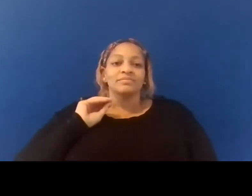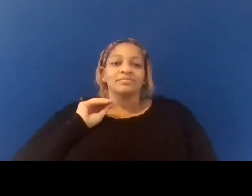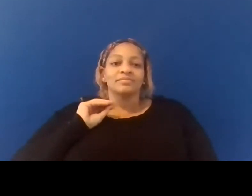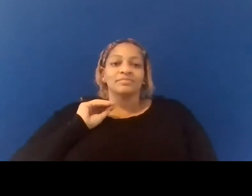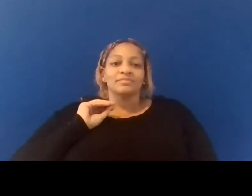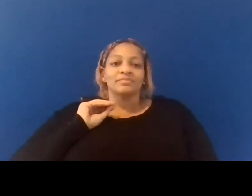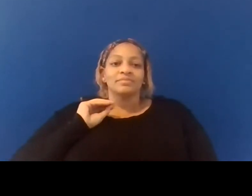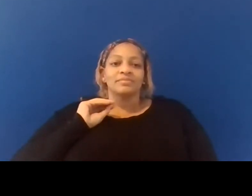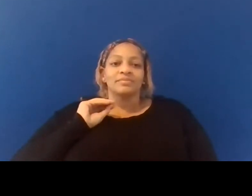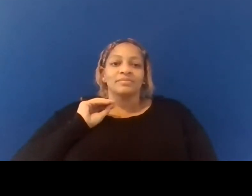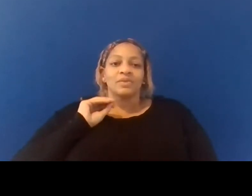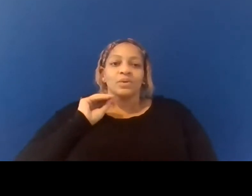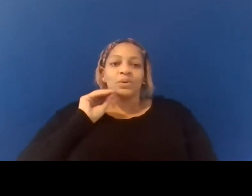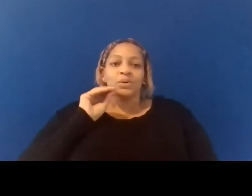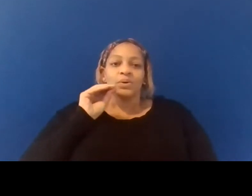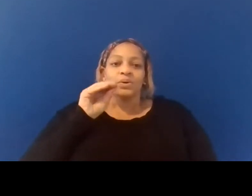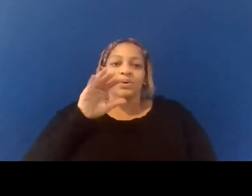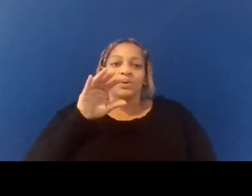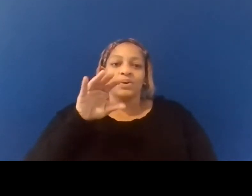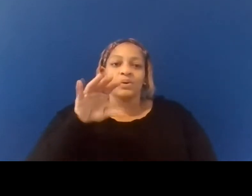and release.